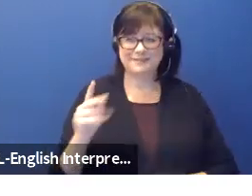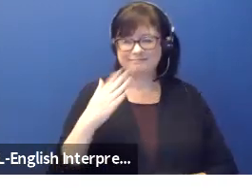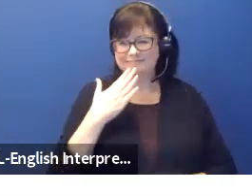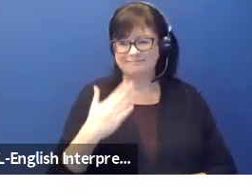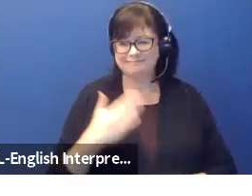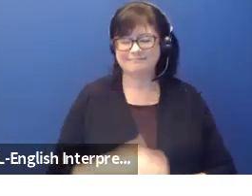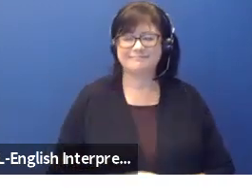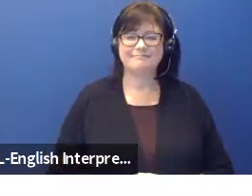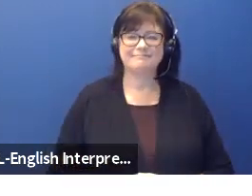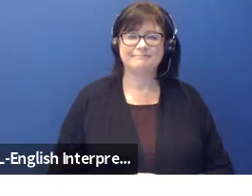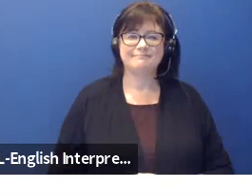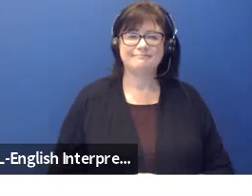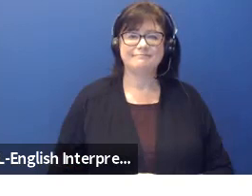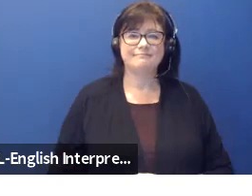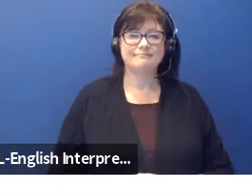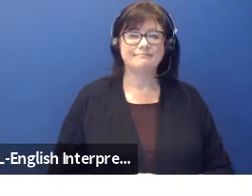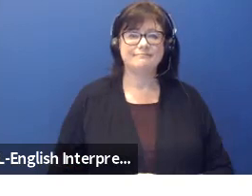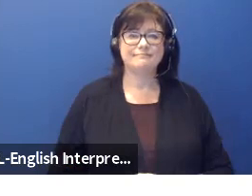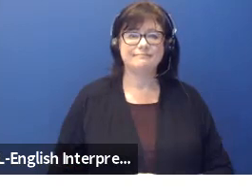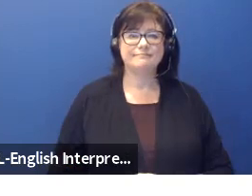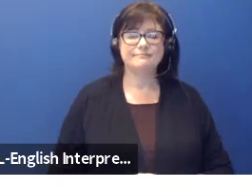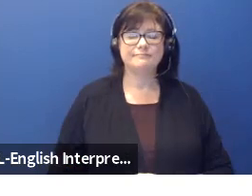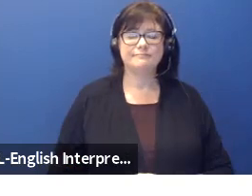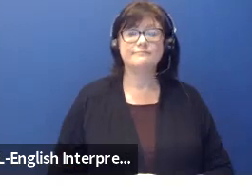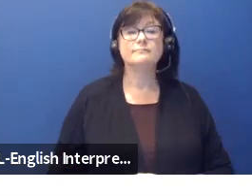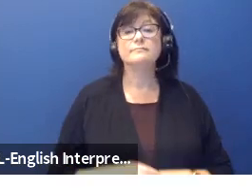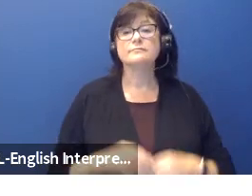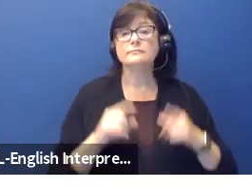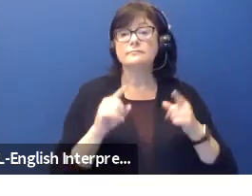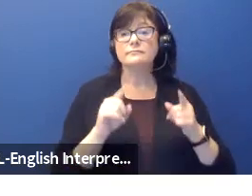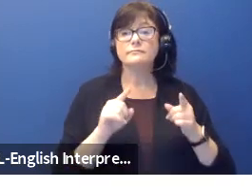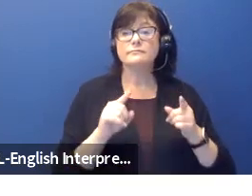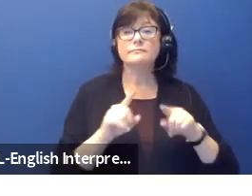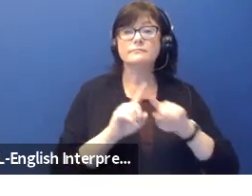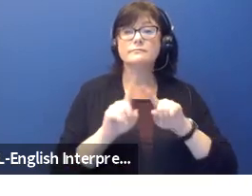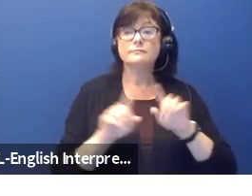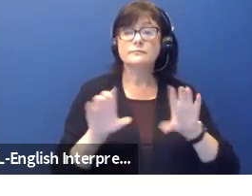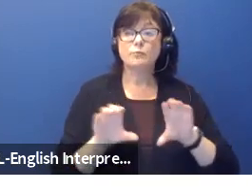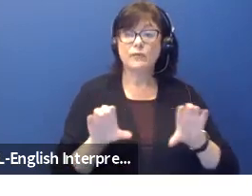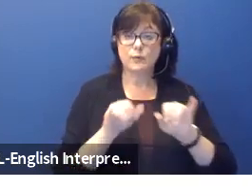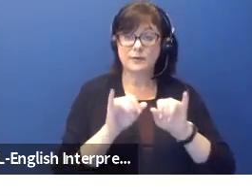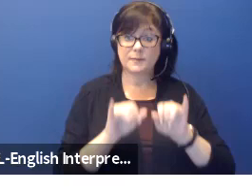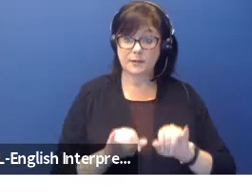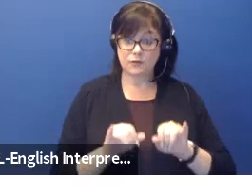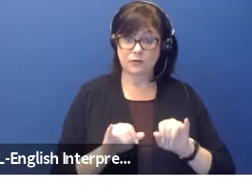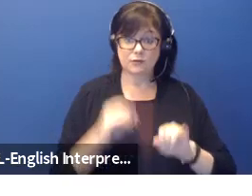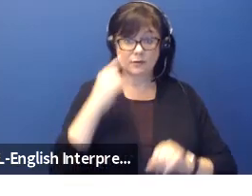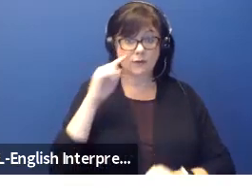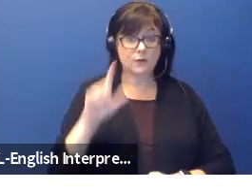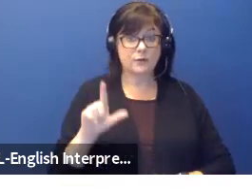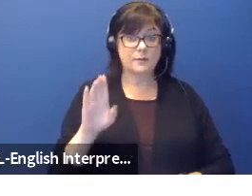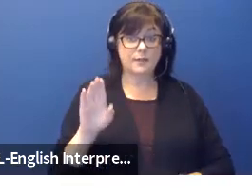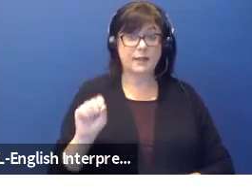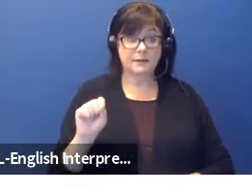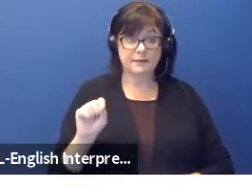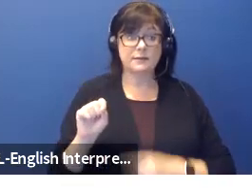So we're going to frame today's discussion as we talk about the different performance measures for LBS in terms of